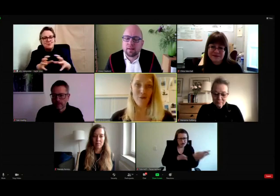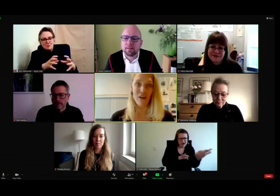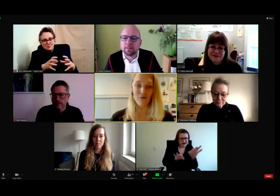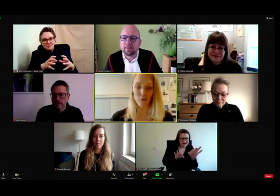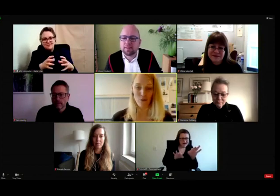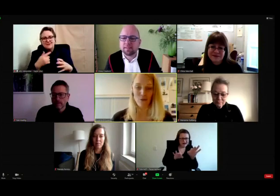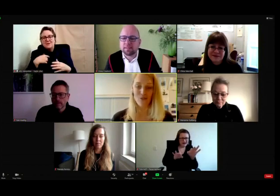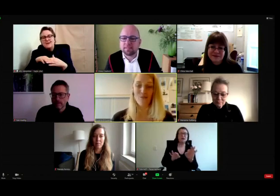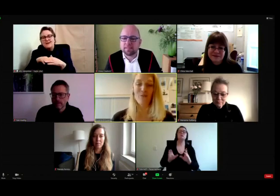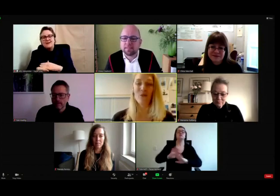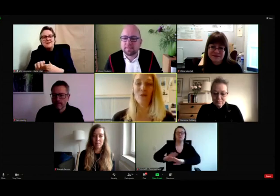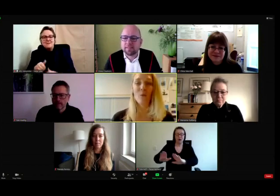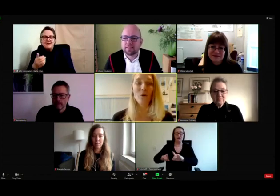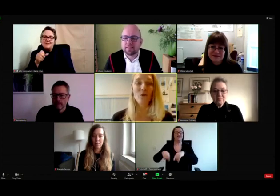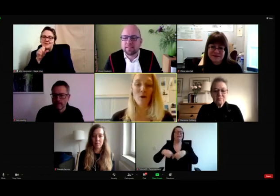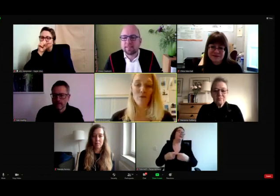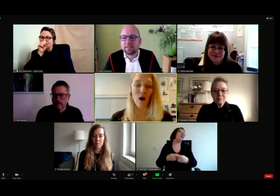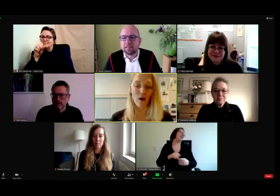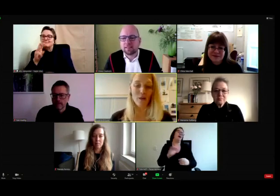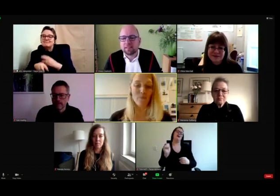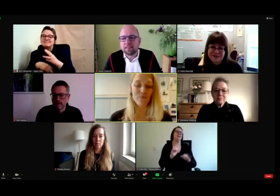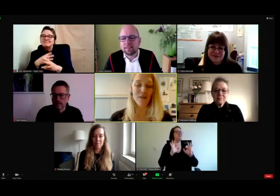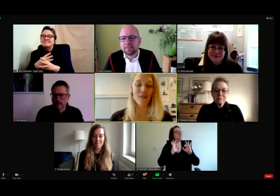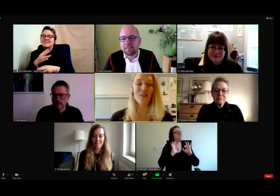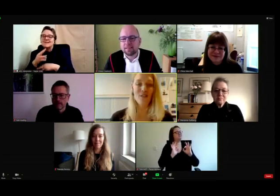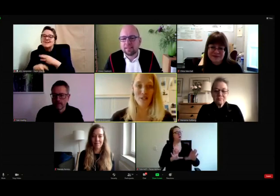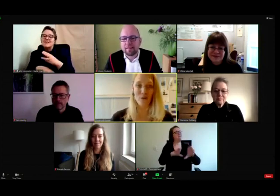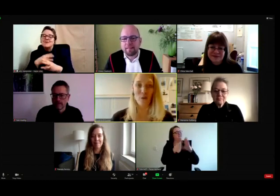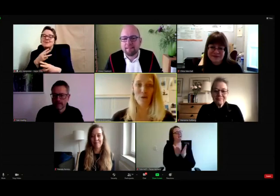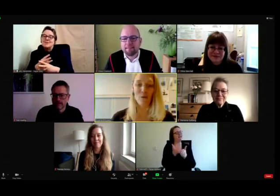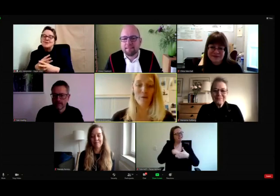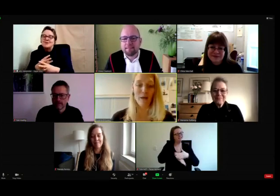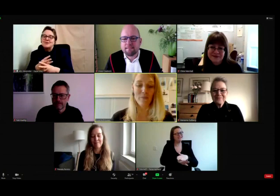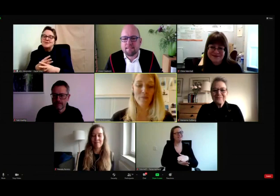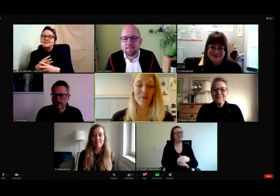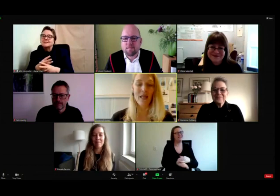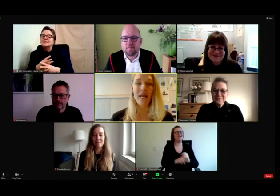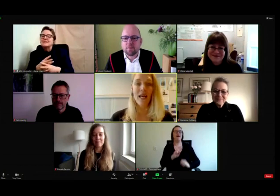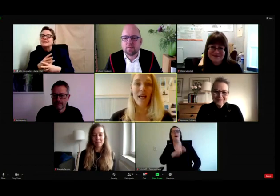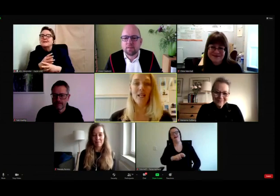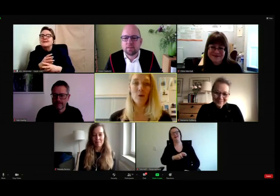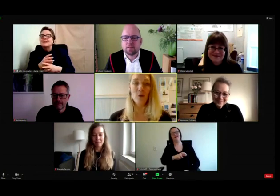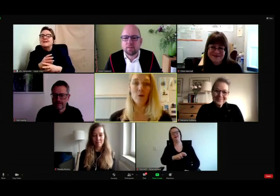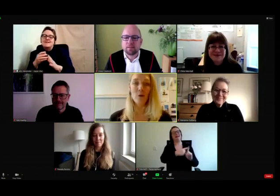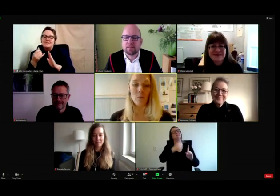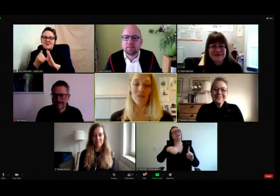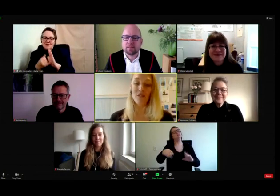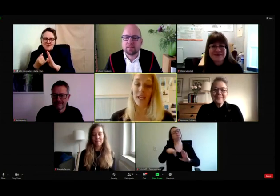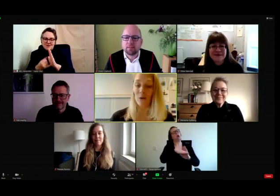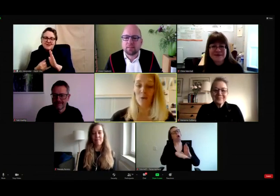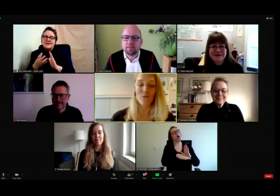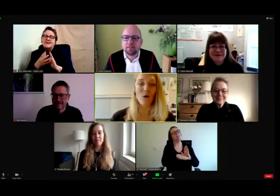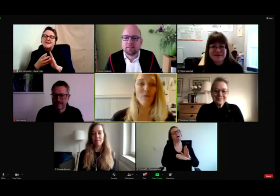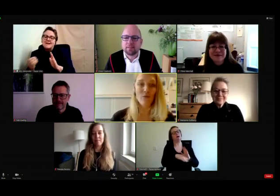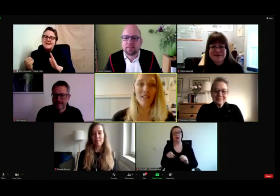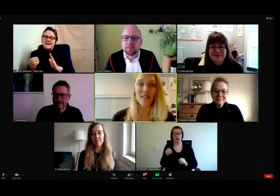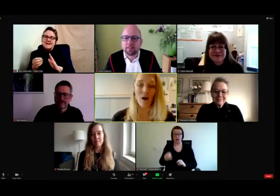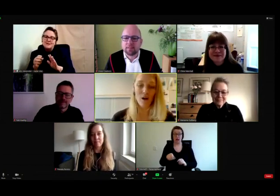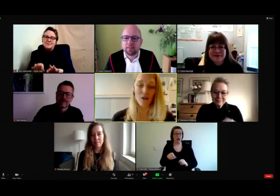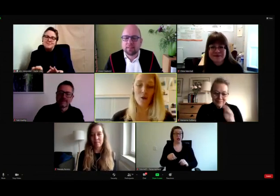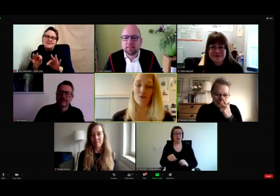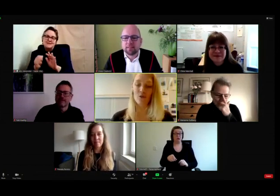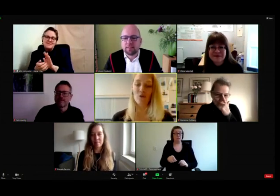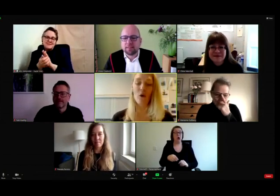of my other favorite worlds, the world of R, a statistical program. And you picked up the skill